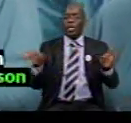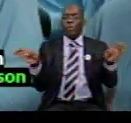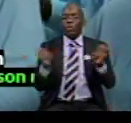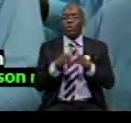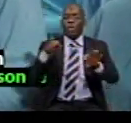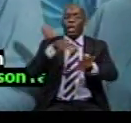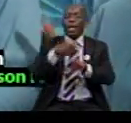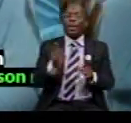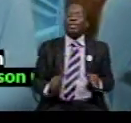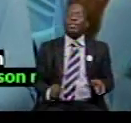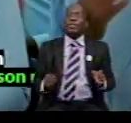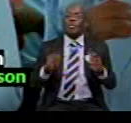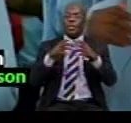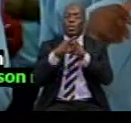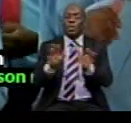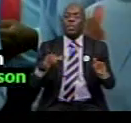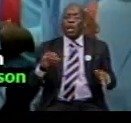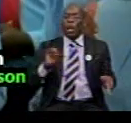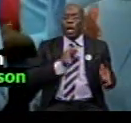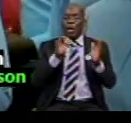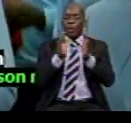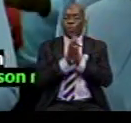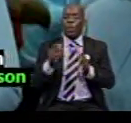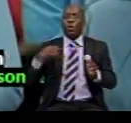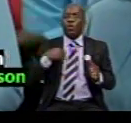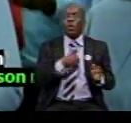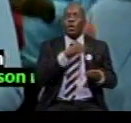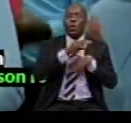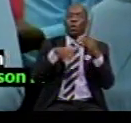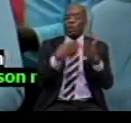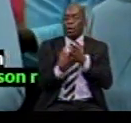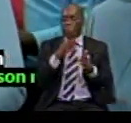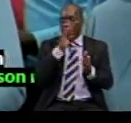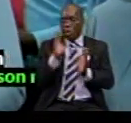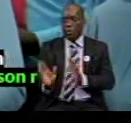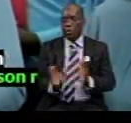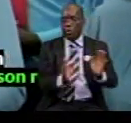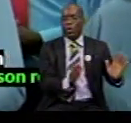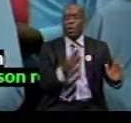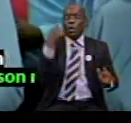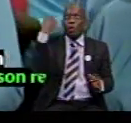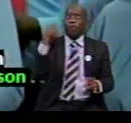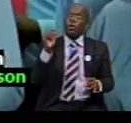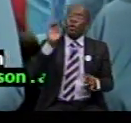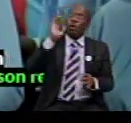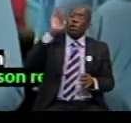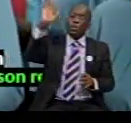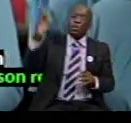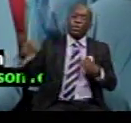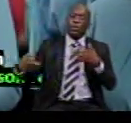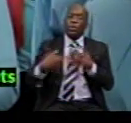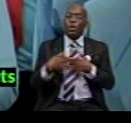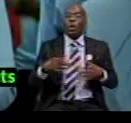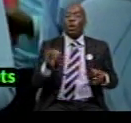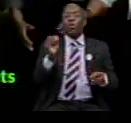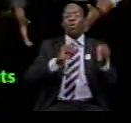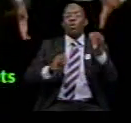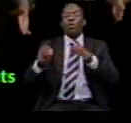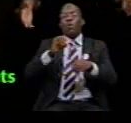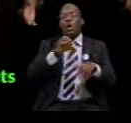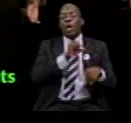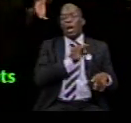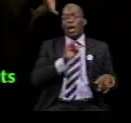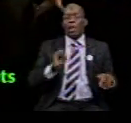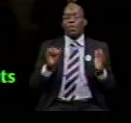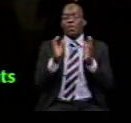I pray we'll all be ready for his return. Oh, I pray. I pray